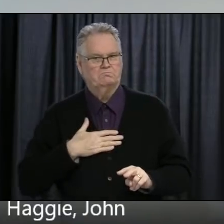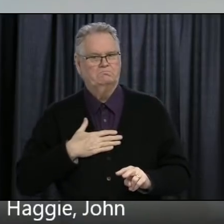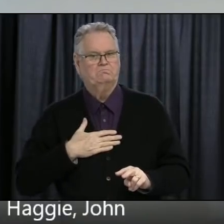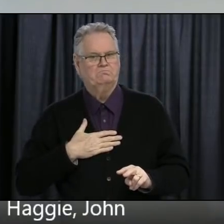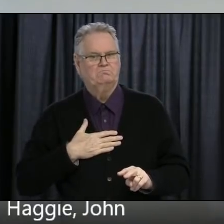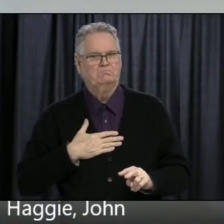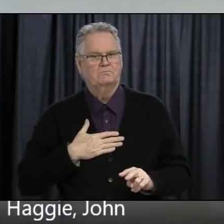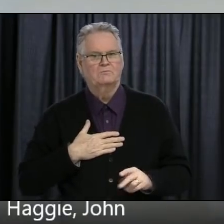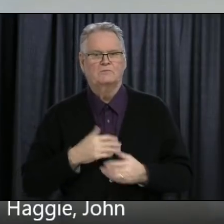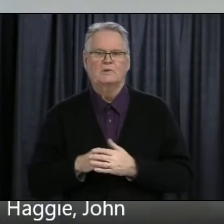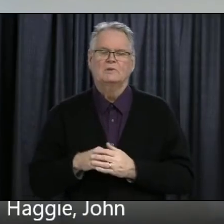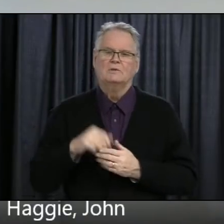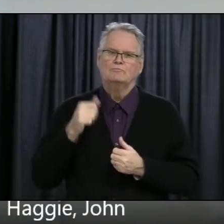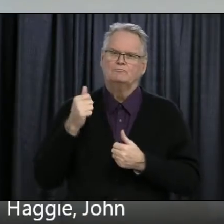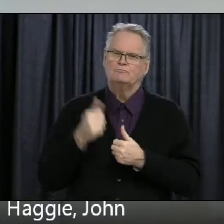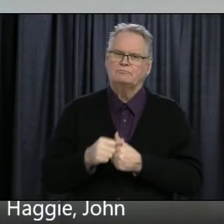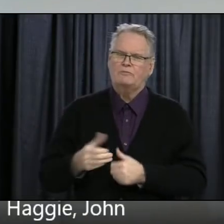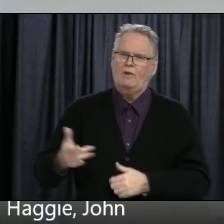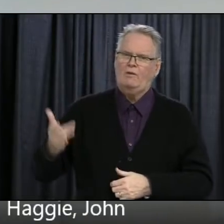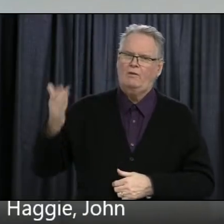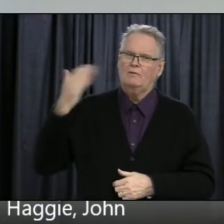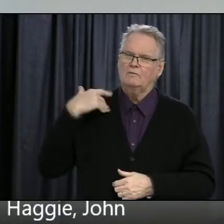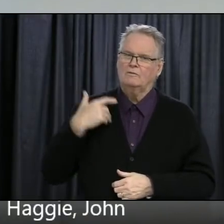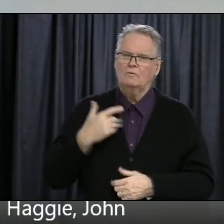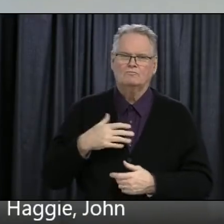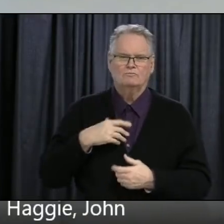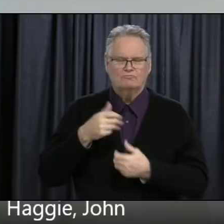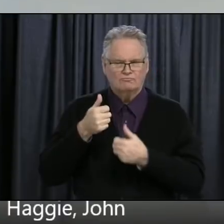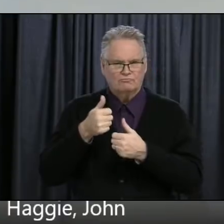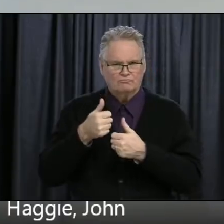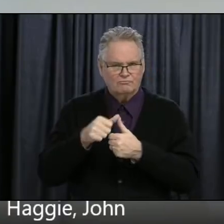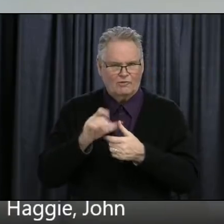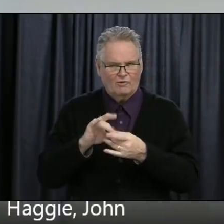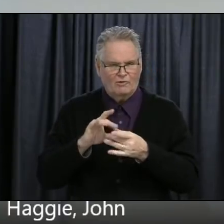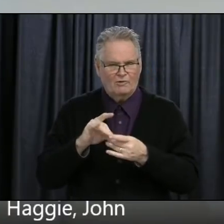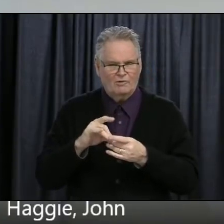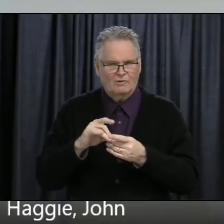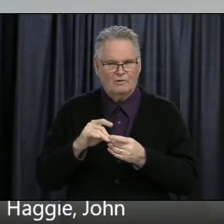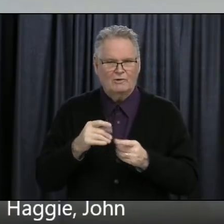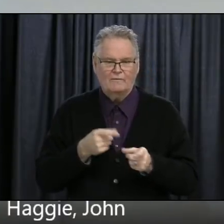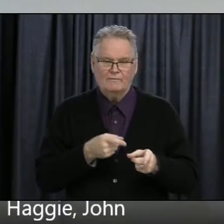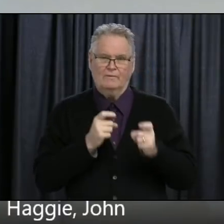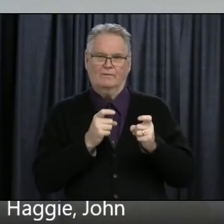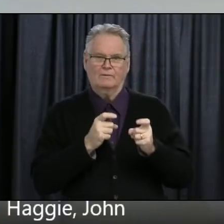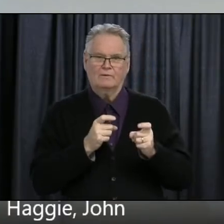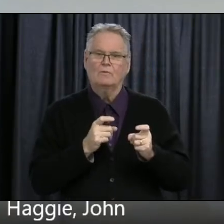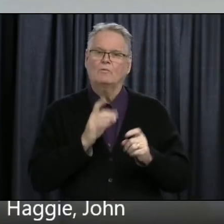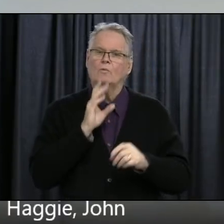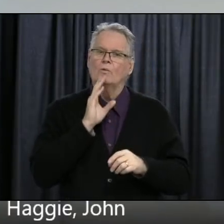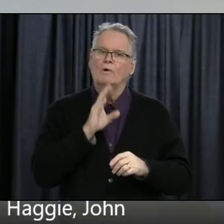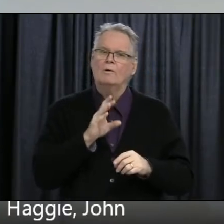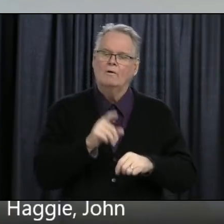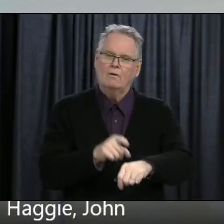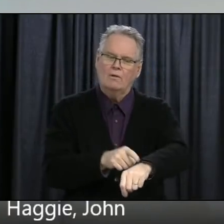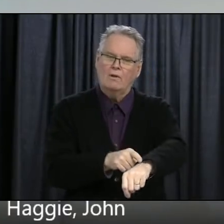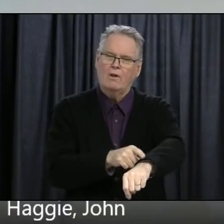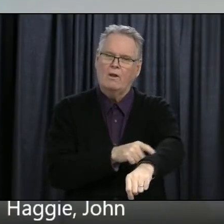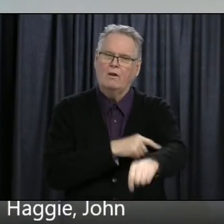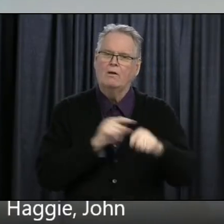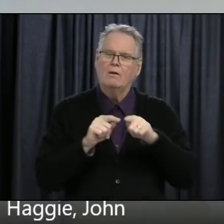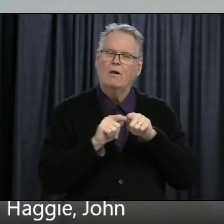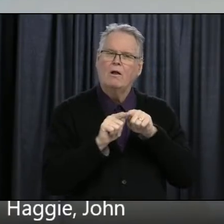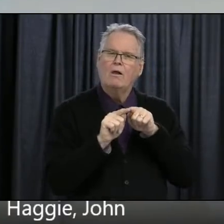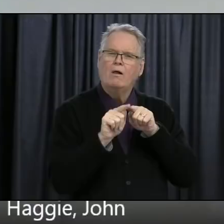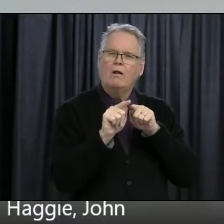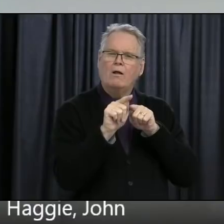where stamina and persistence will get us to the stage where we have vaccine available and can get